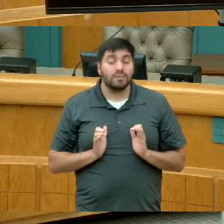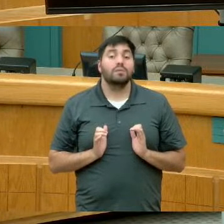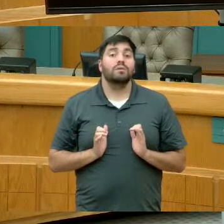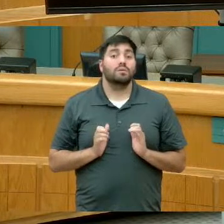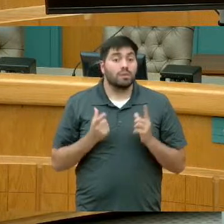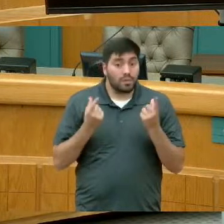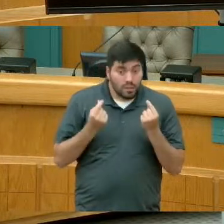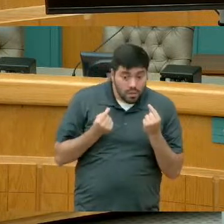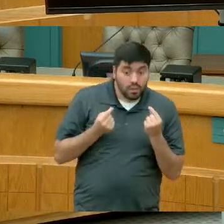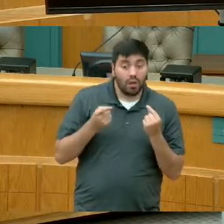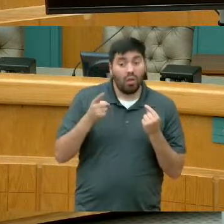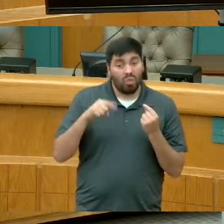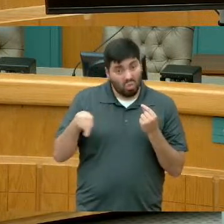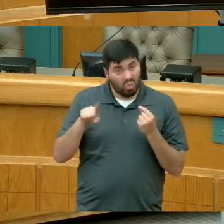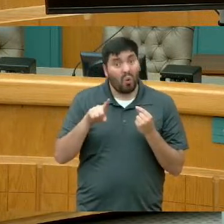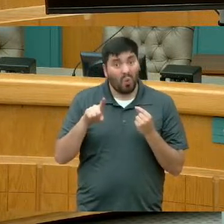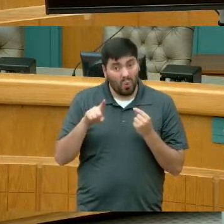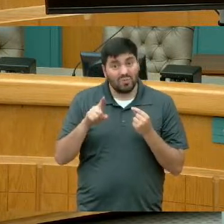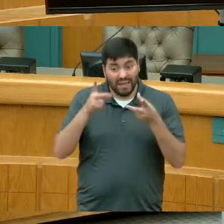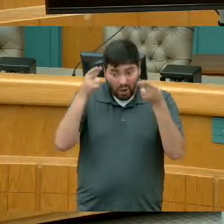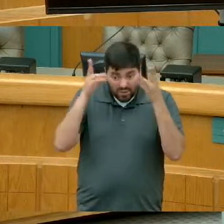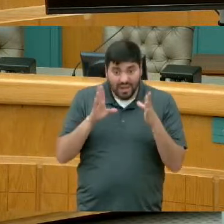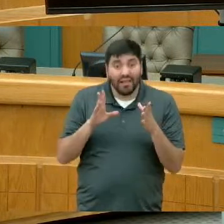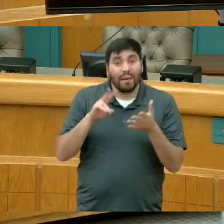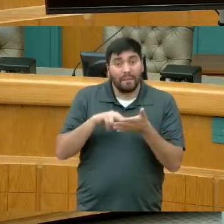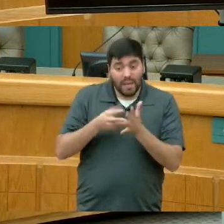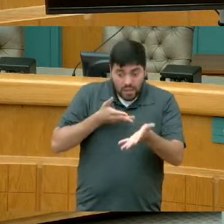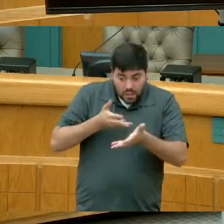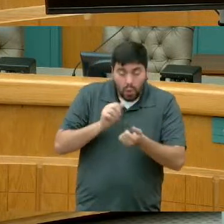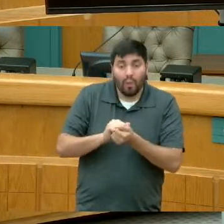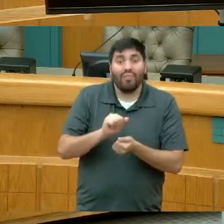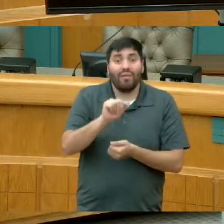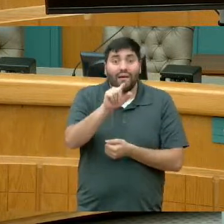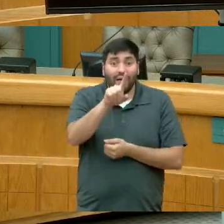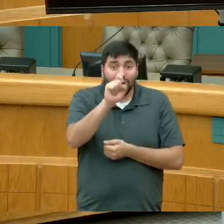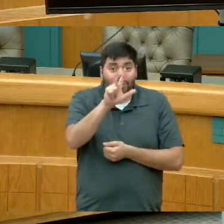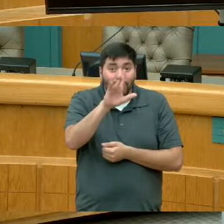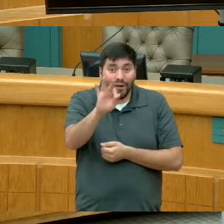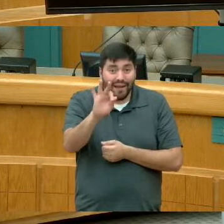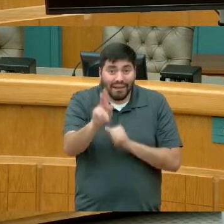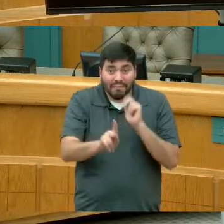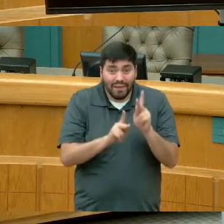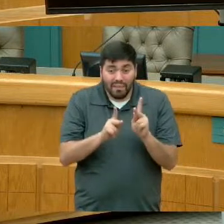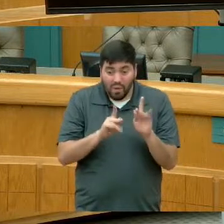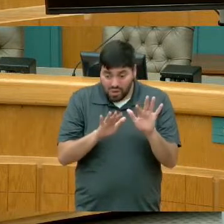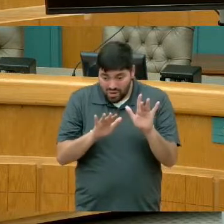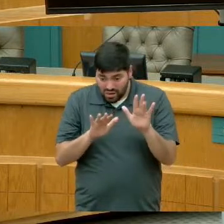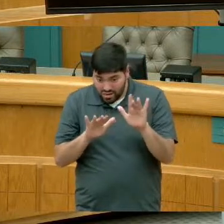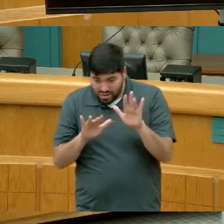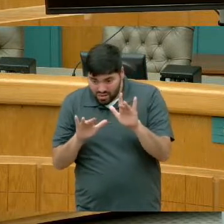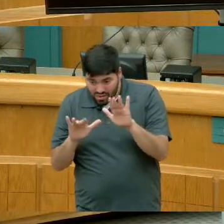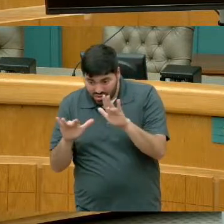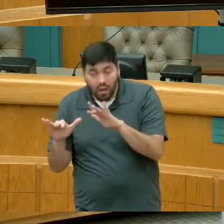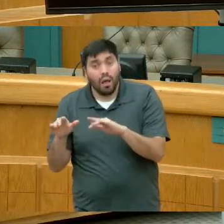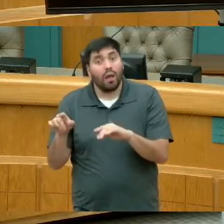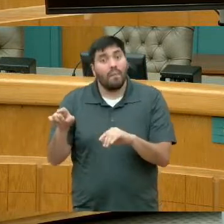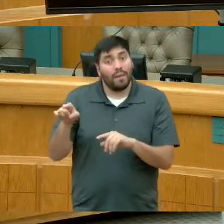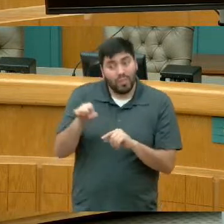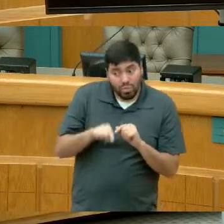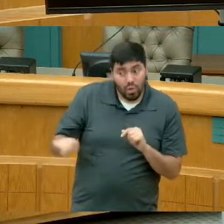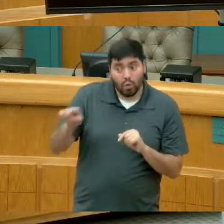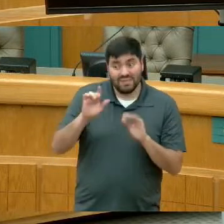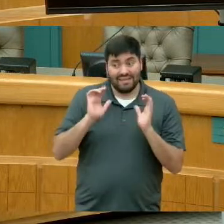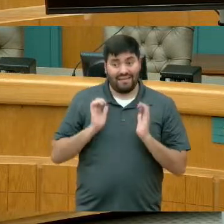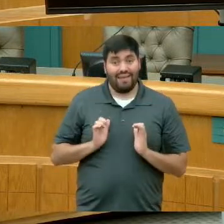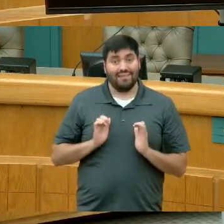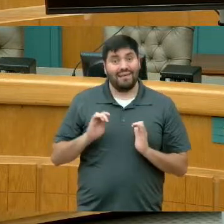directly serviced by both of these hairstylists from the time they developed symptoms to the time they left the salon. None of these